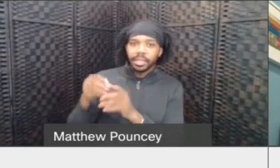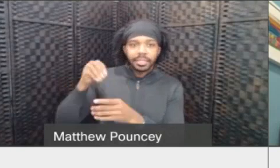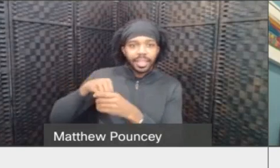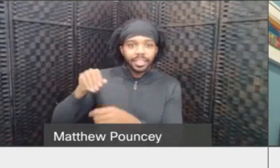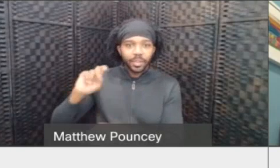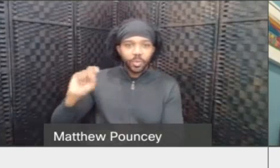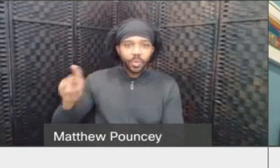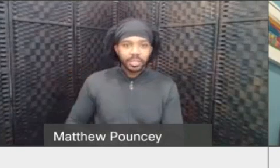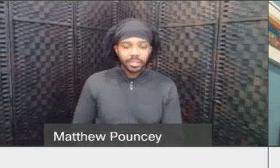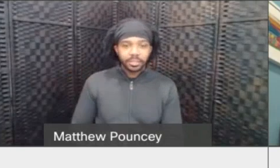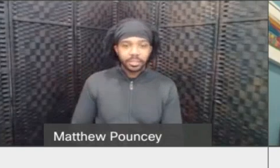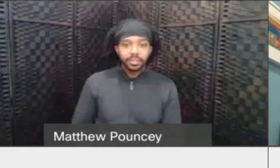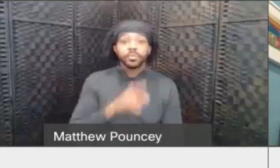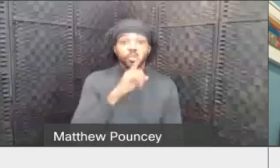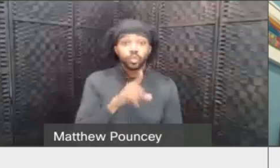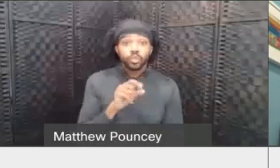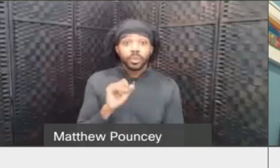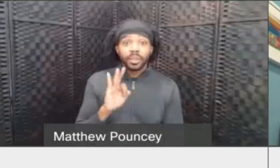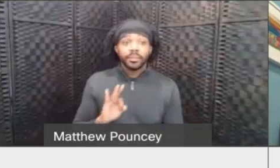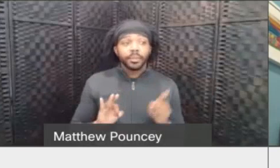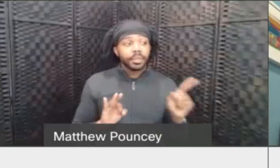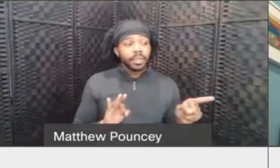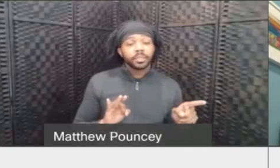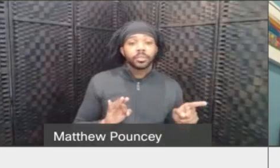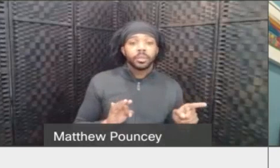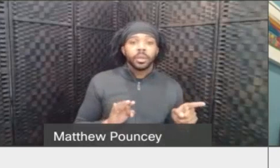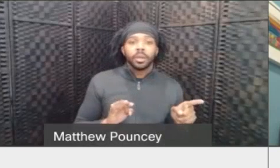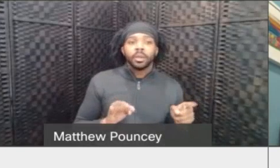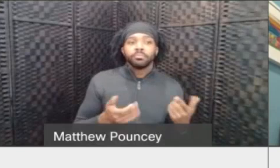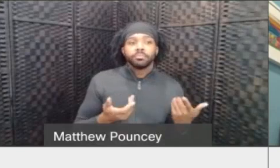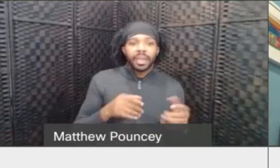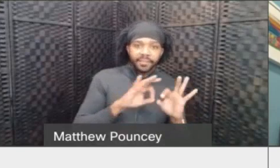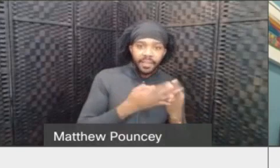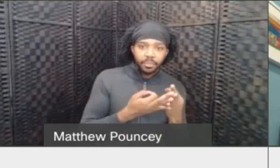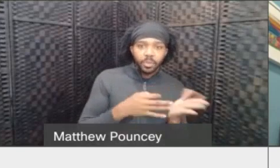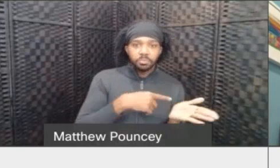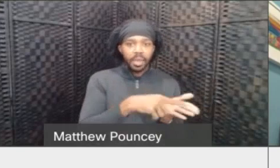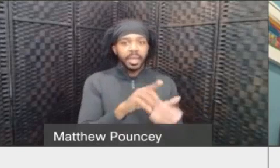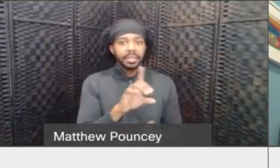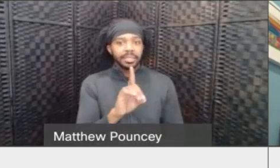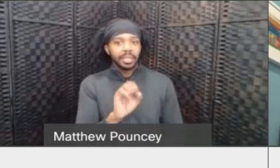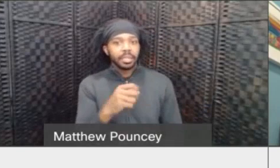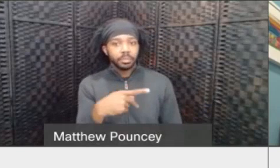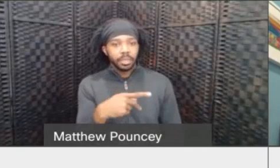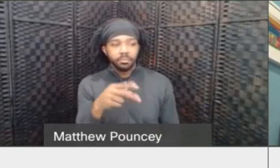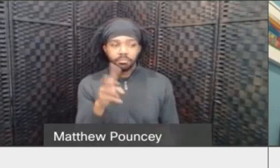It is true, if a relative is paid as a DSP, they are a DSP.